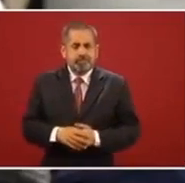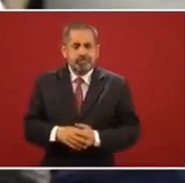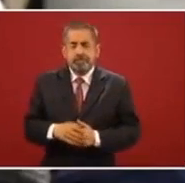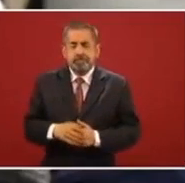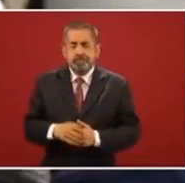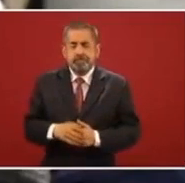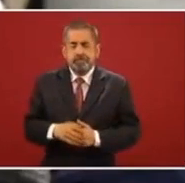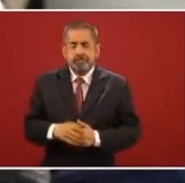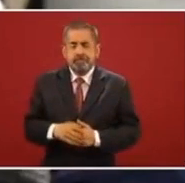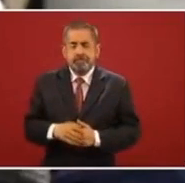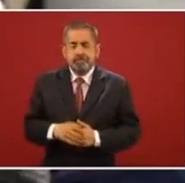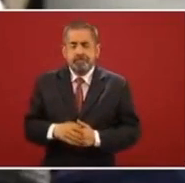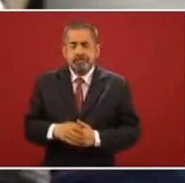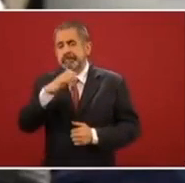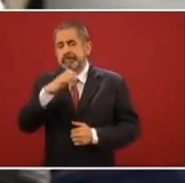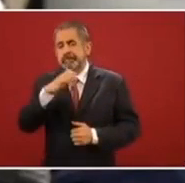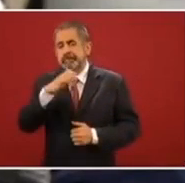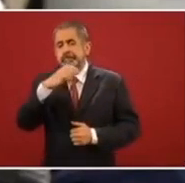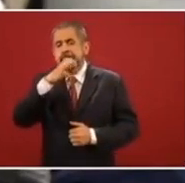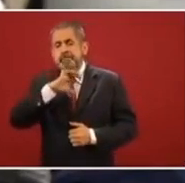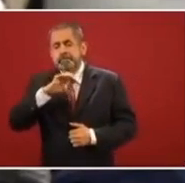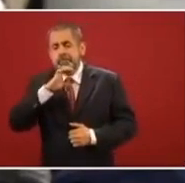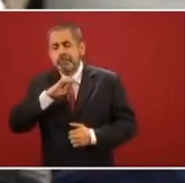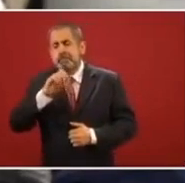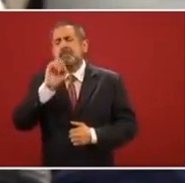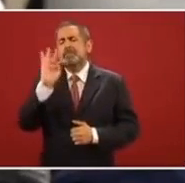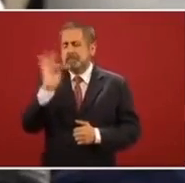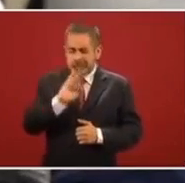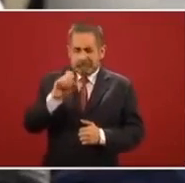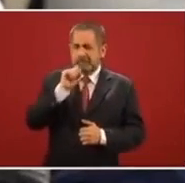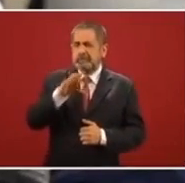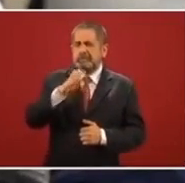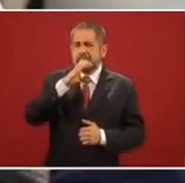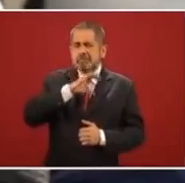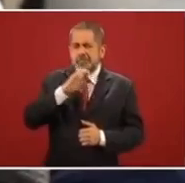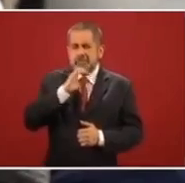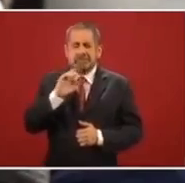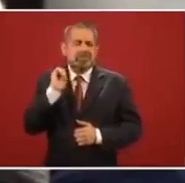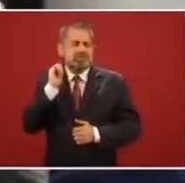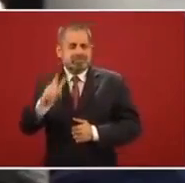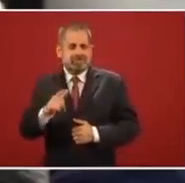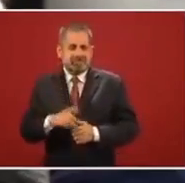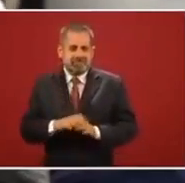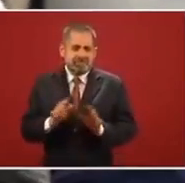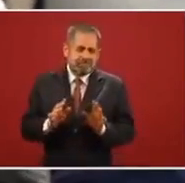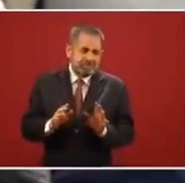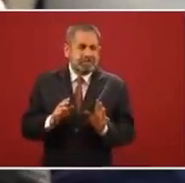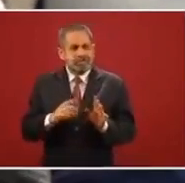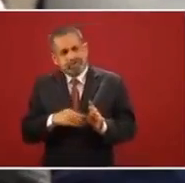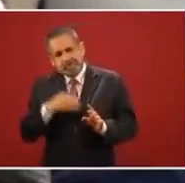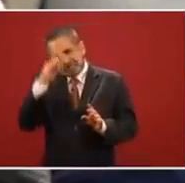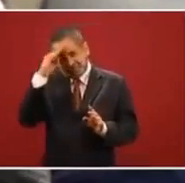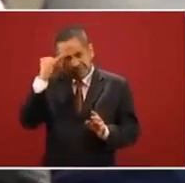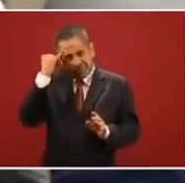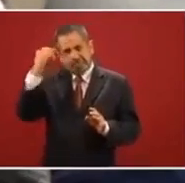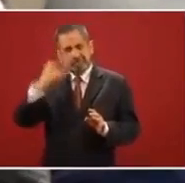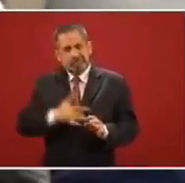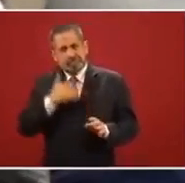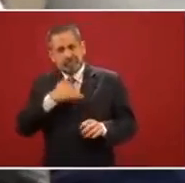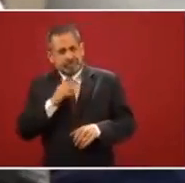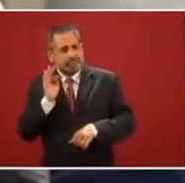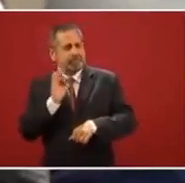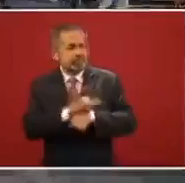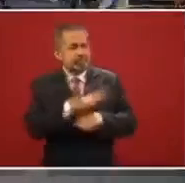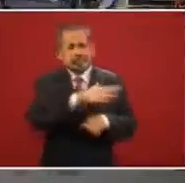Cárdenas. And Cárdenas, Cárdenas tal vez tuvo unos destellos más o menos, pero